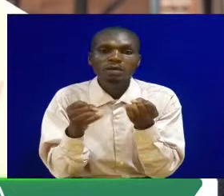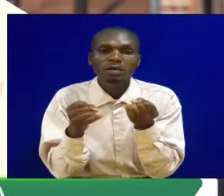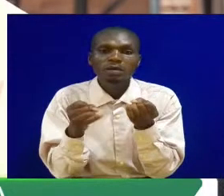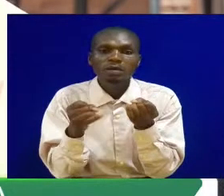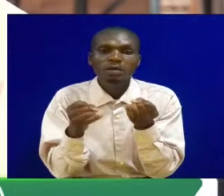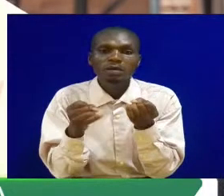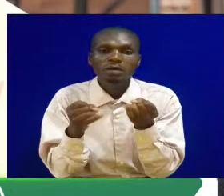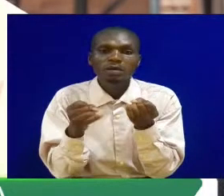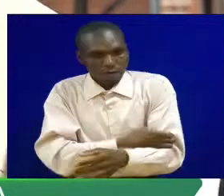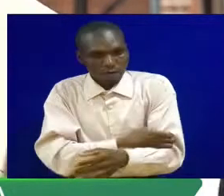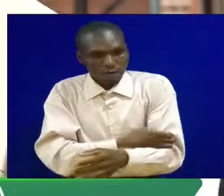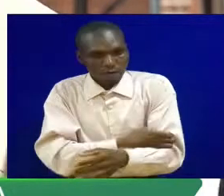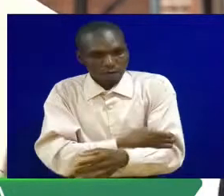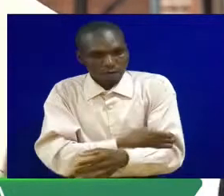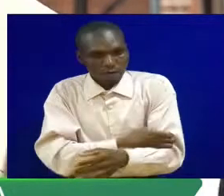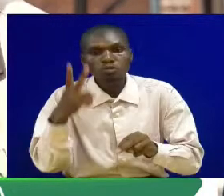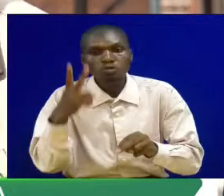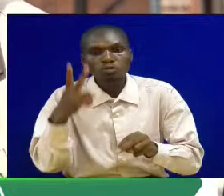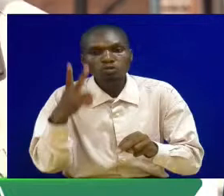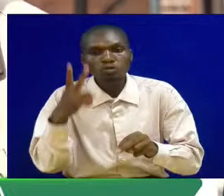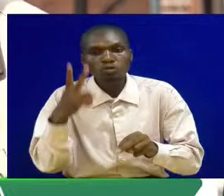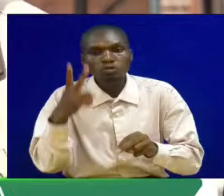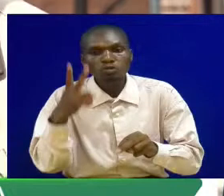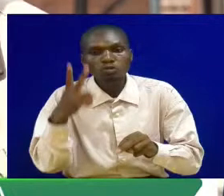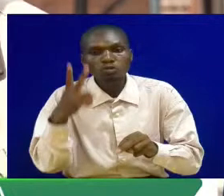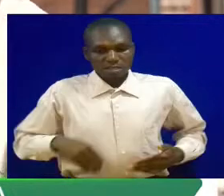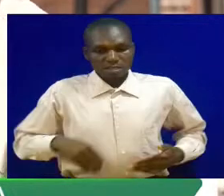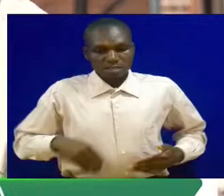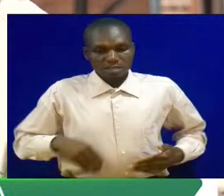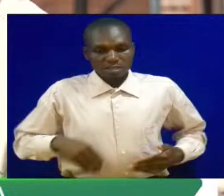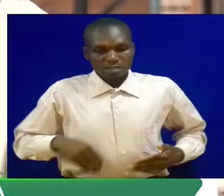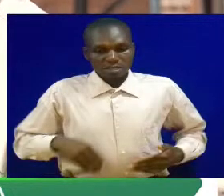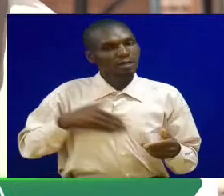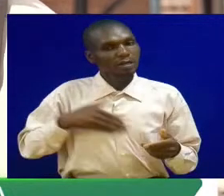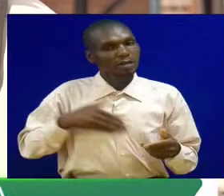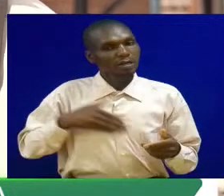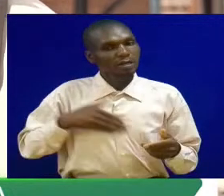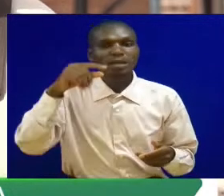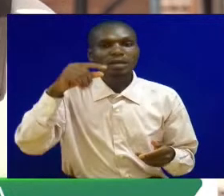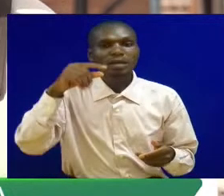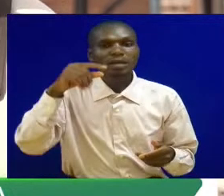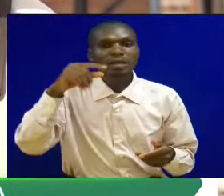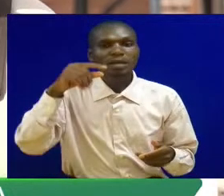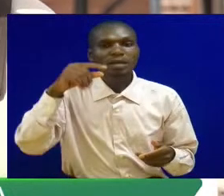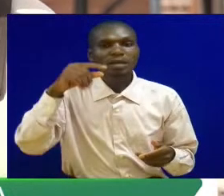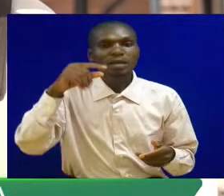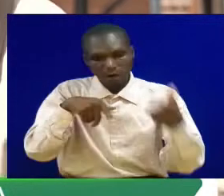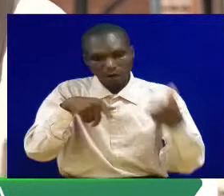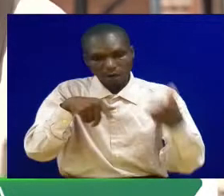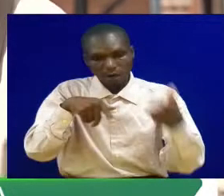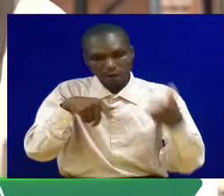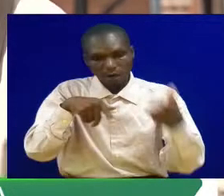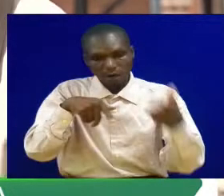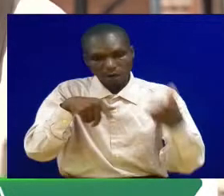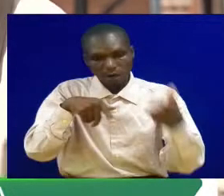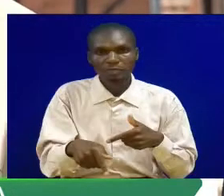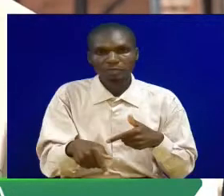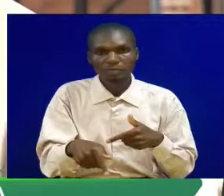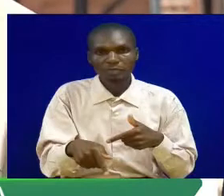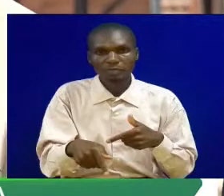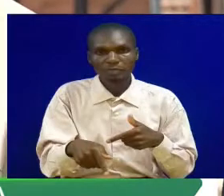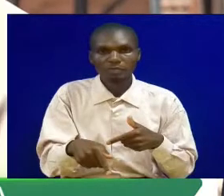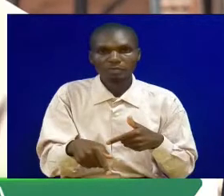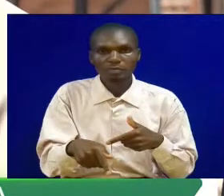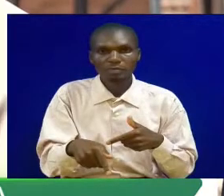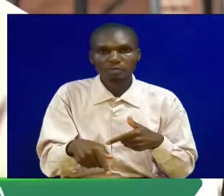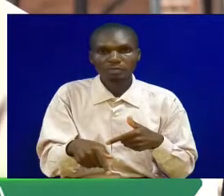2 bodies, but we want to request the government to come in, and we have indicated that through